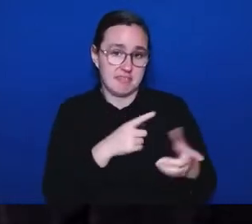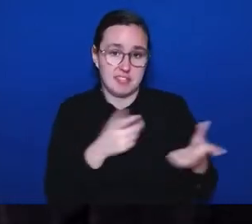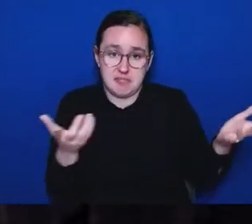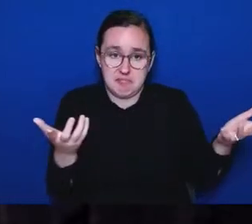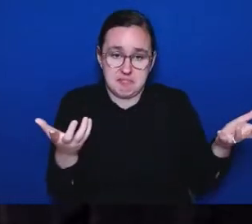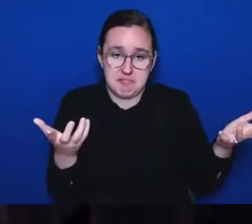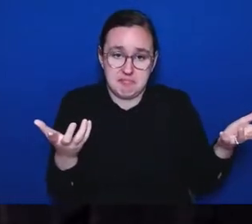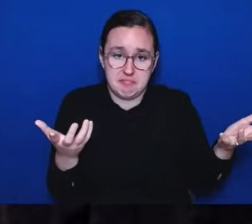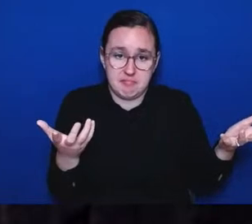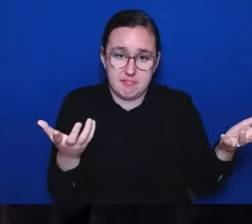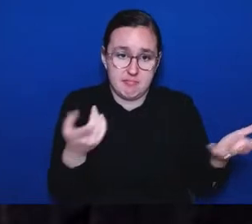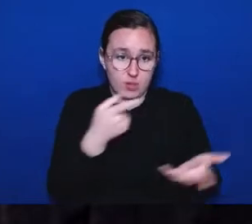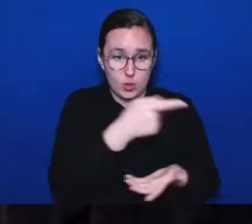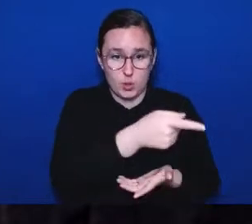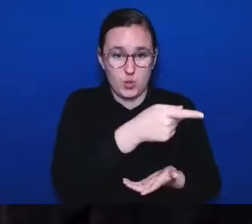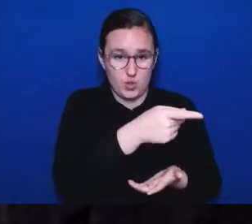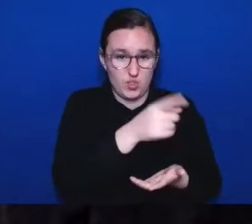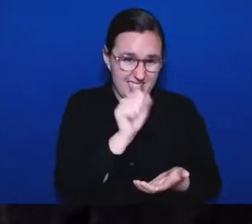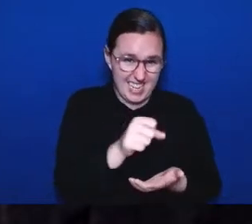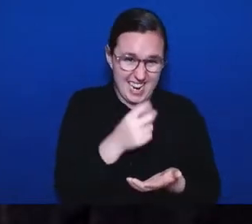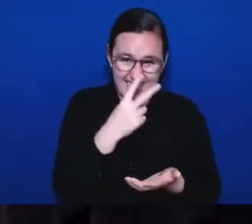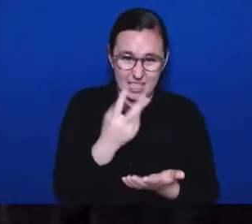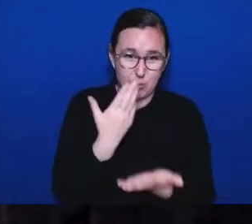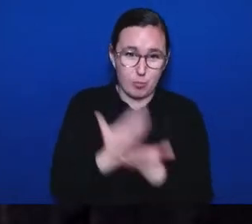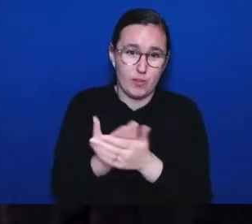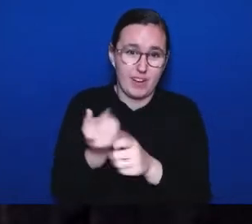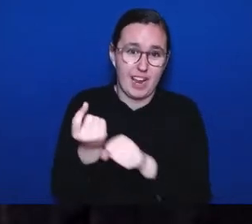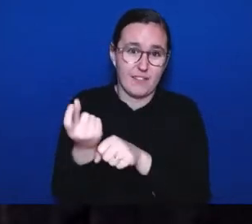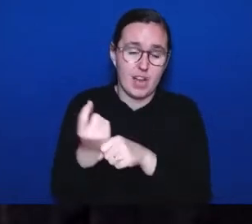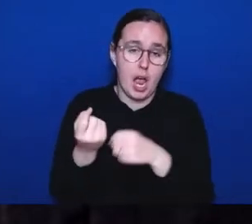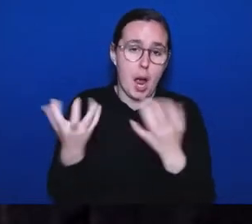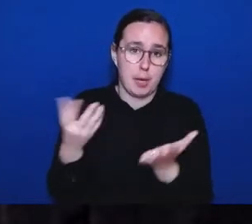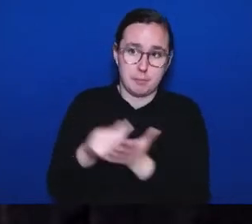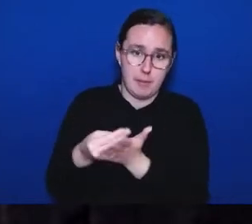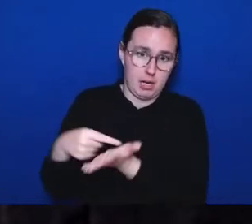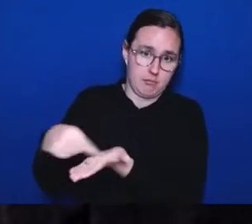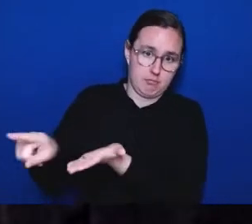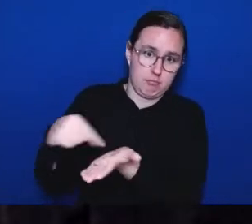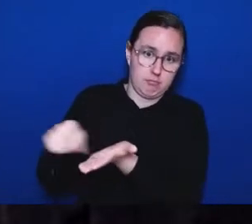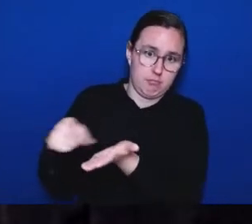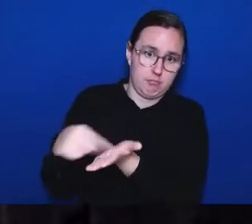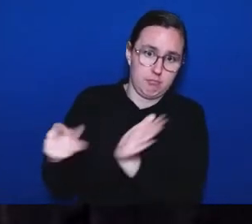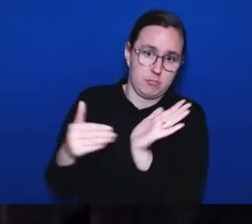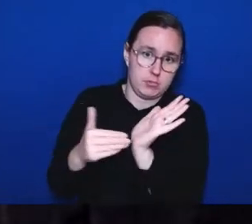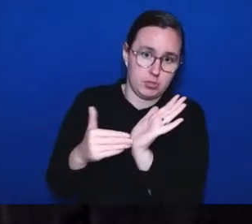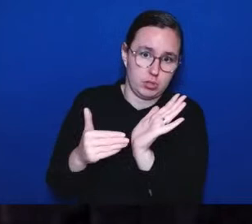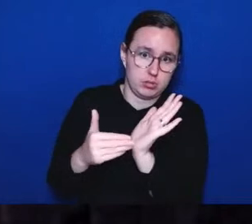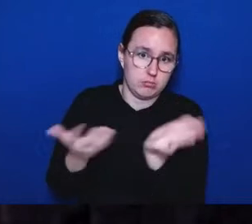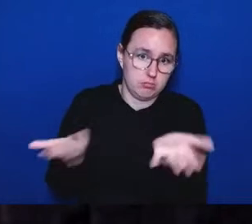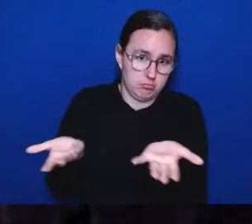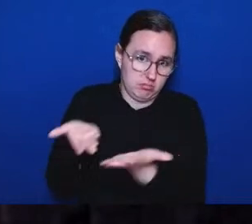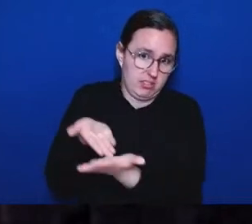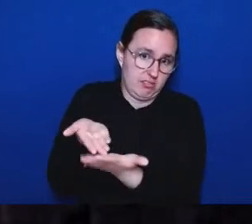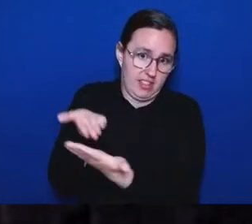individuals or collectively. We know that there are doctors who work very long hours and are very focused on